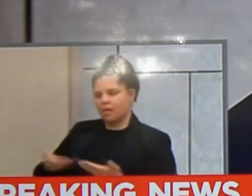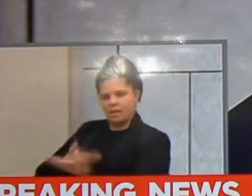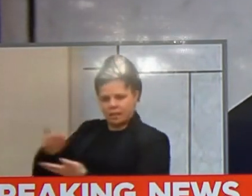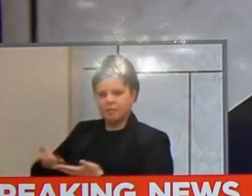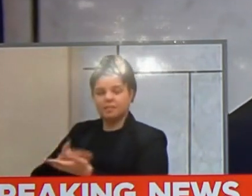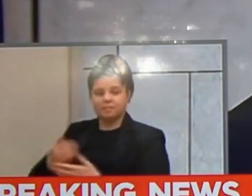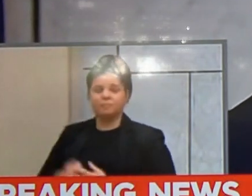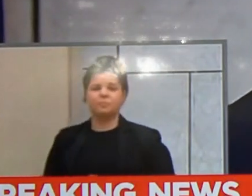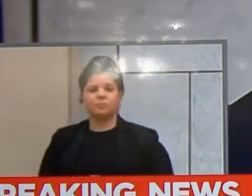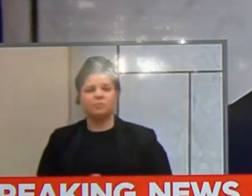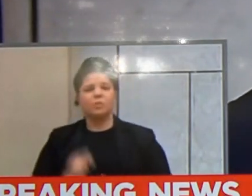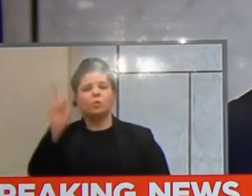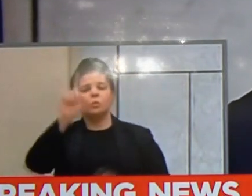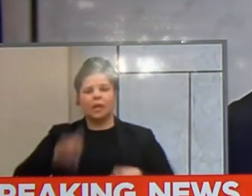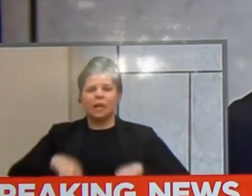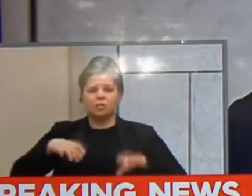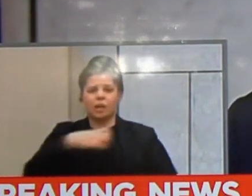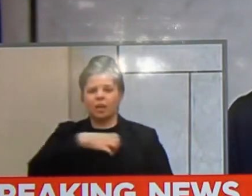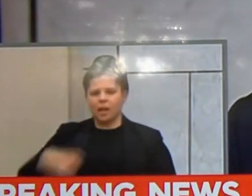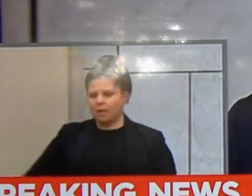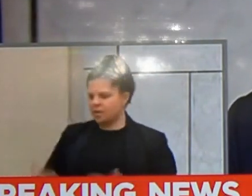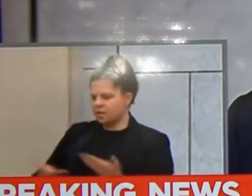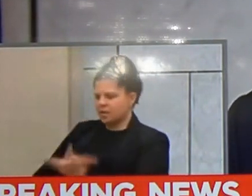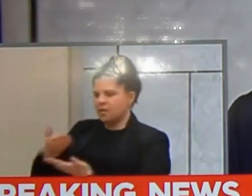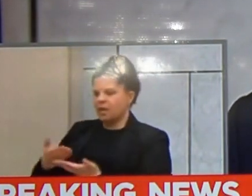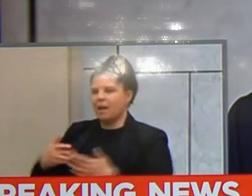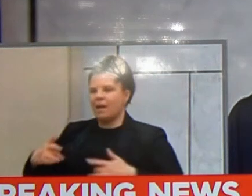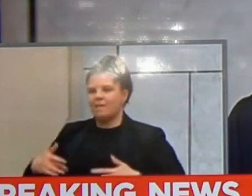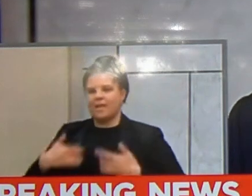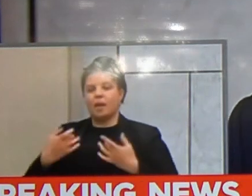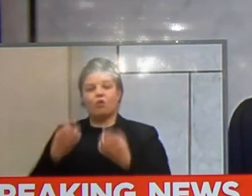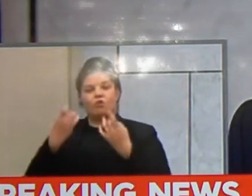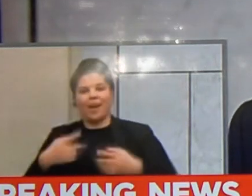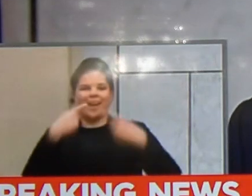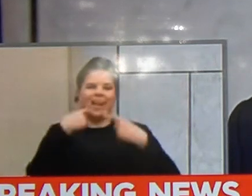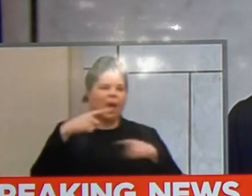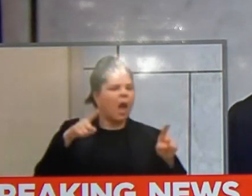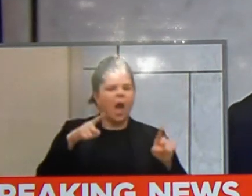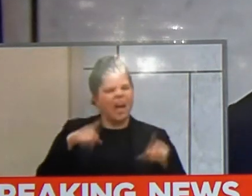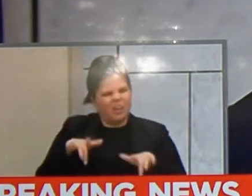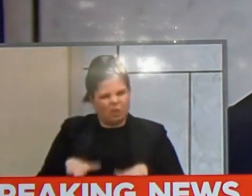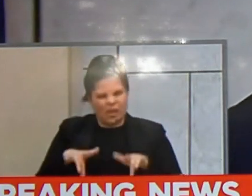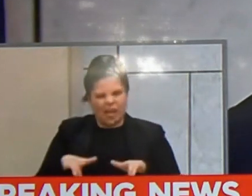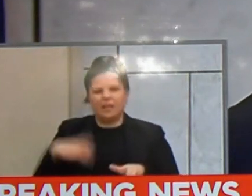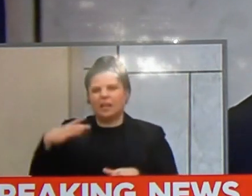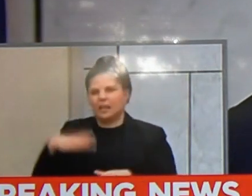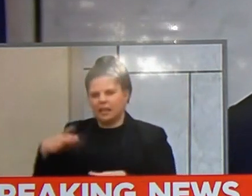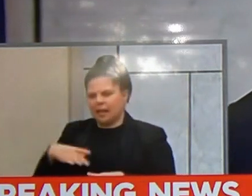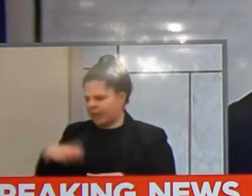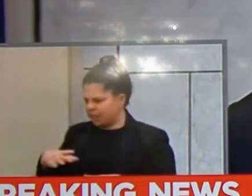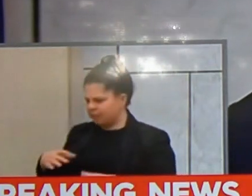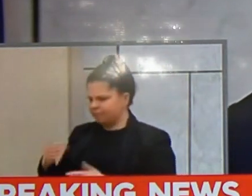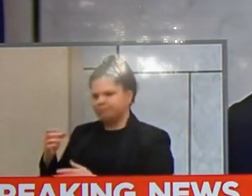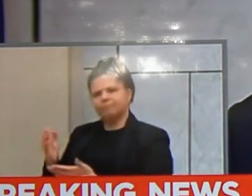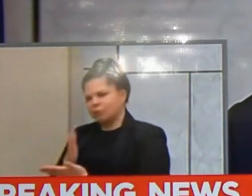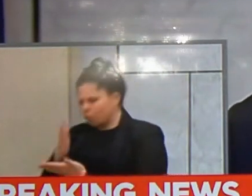Cabinet reviewed that today, has not got to the point that we believe it needs to get to ensure a sufficient security for